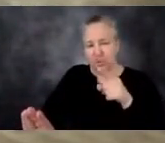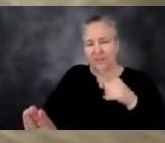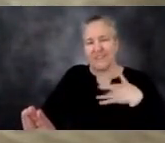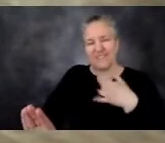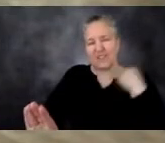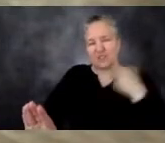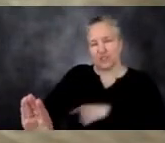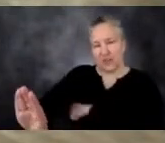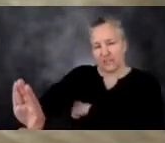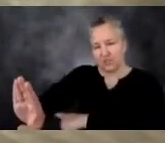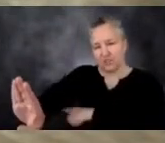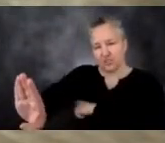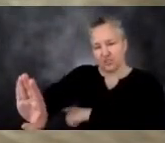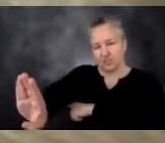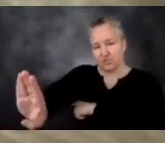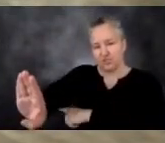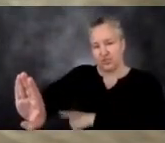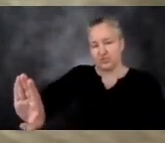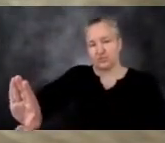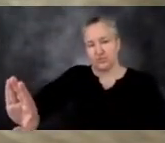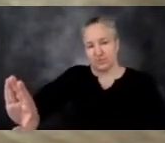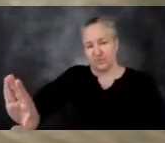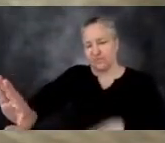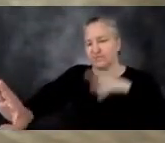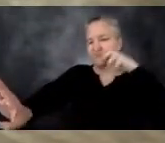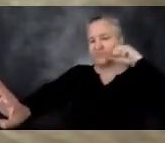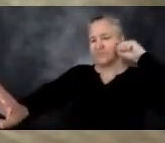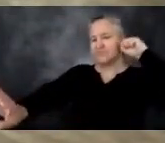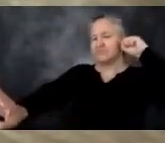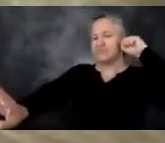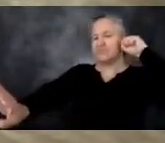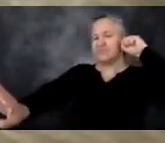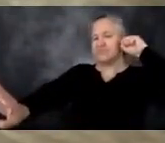the back of that leg that's extended. Inhale.